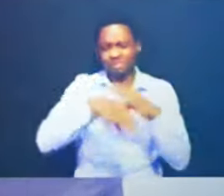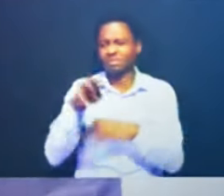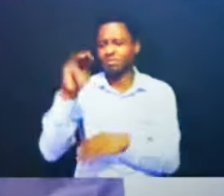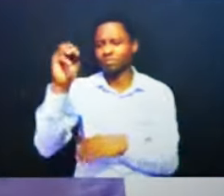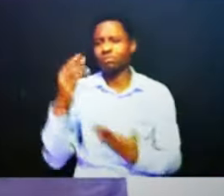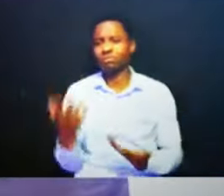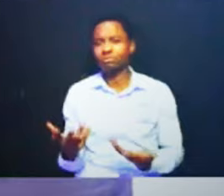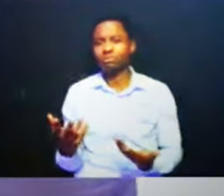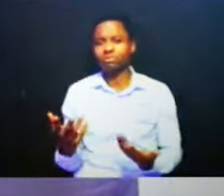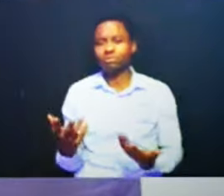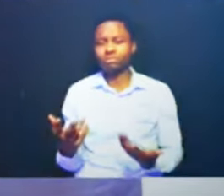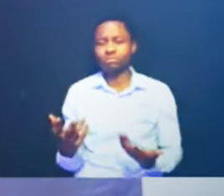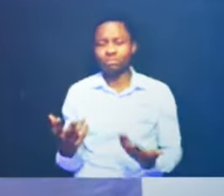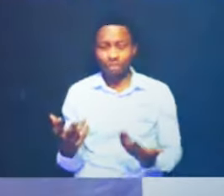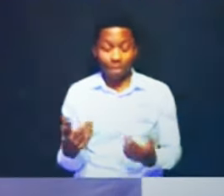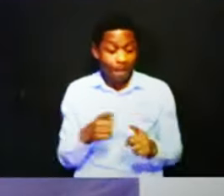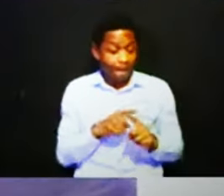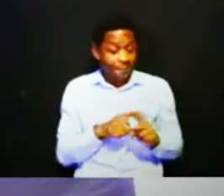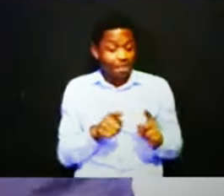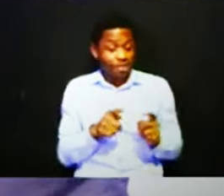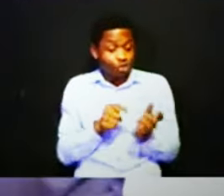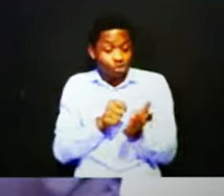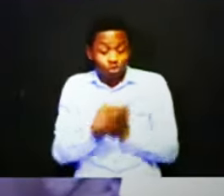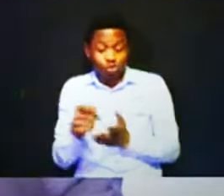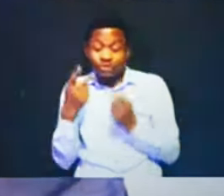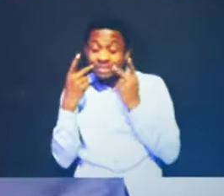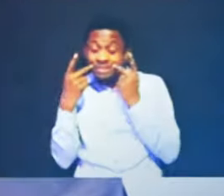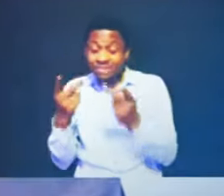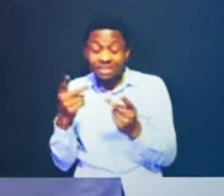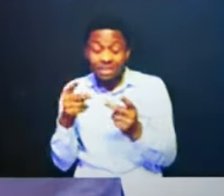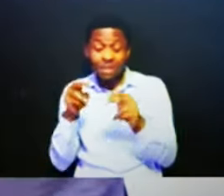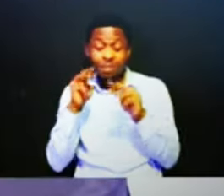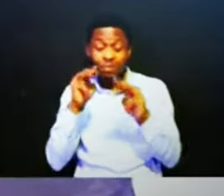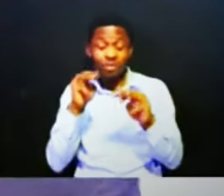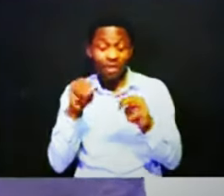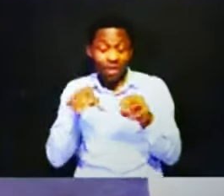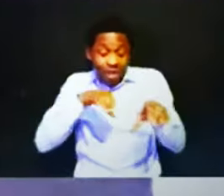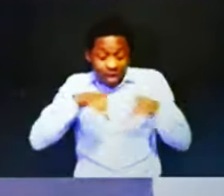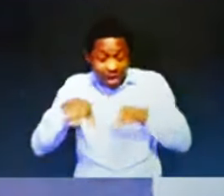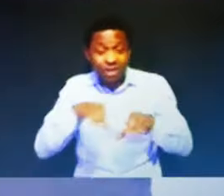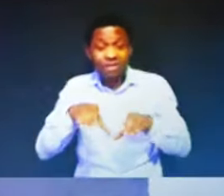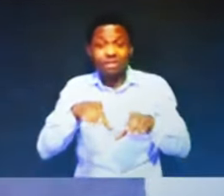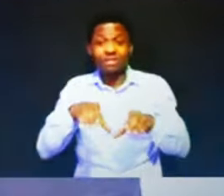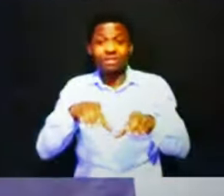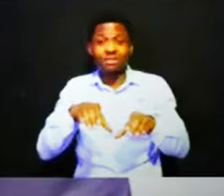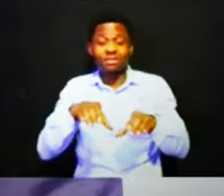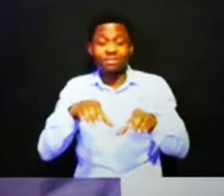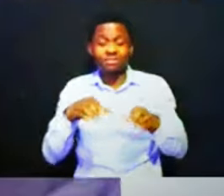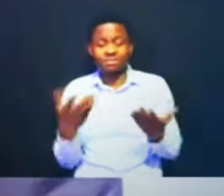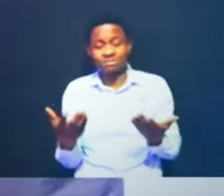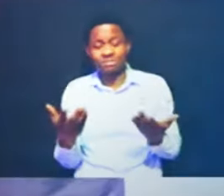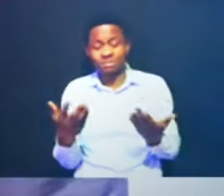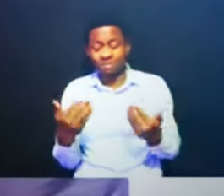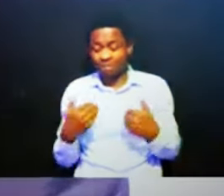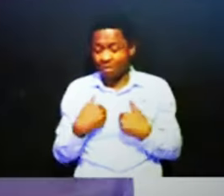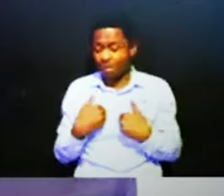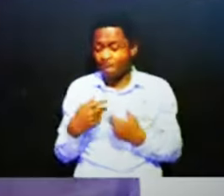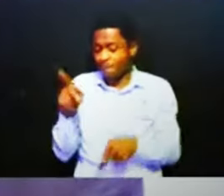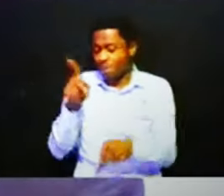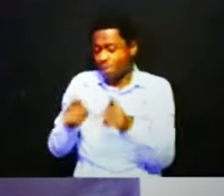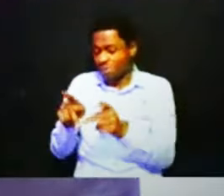they saw the miracles he was performing as a result of a cripple walking,